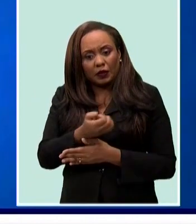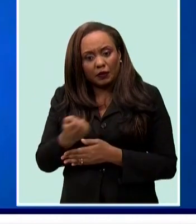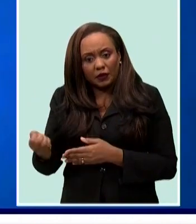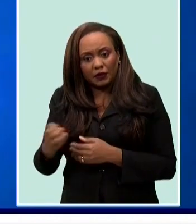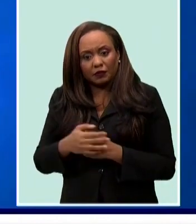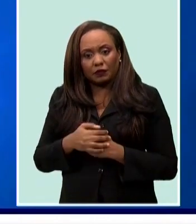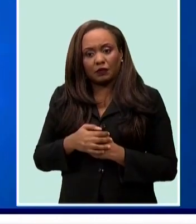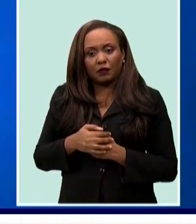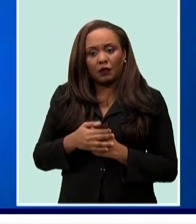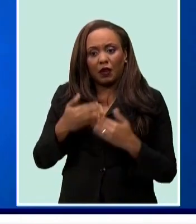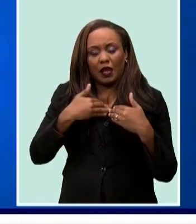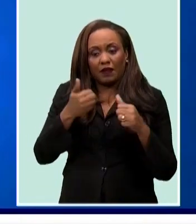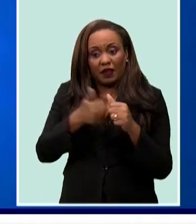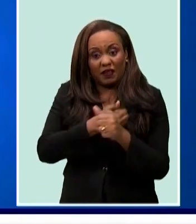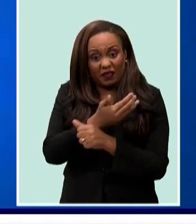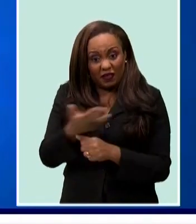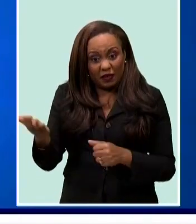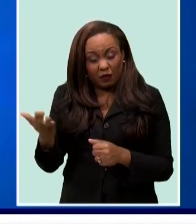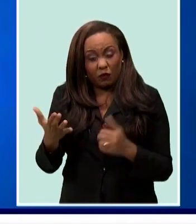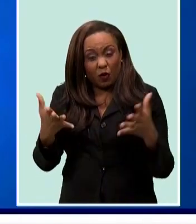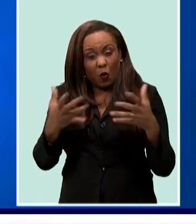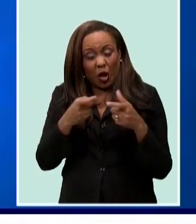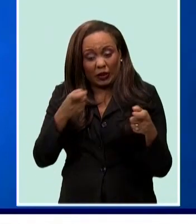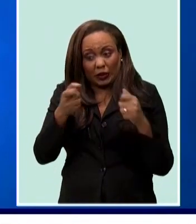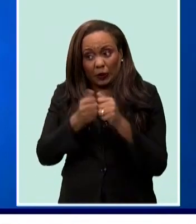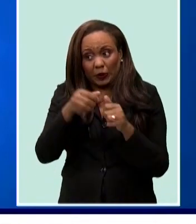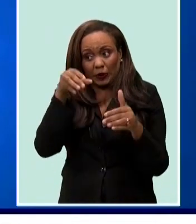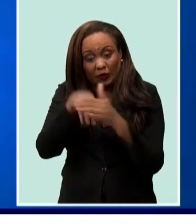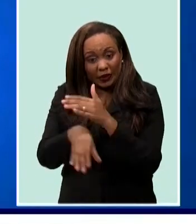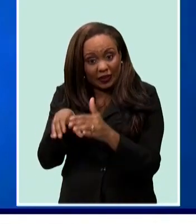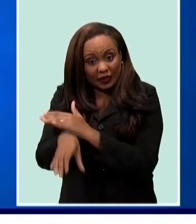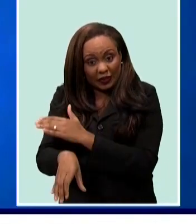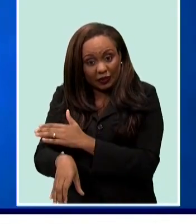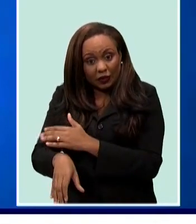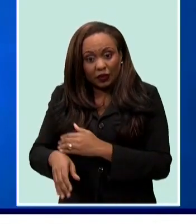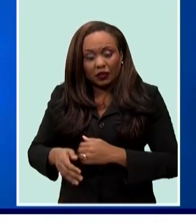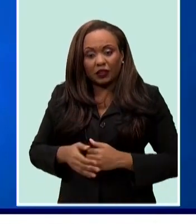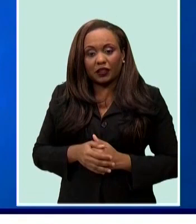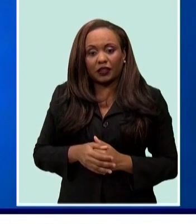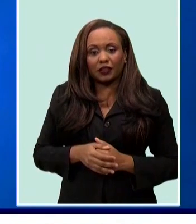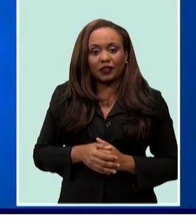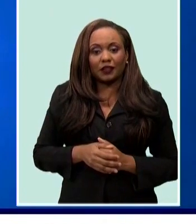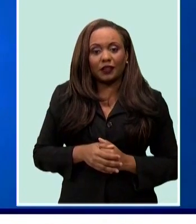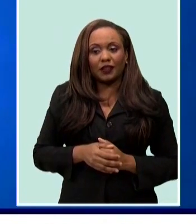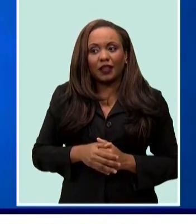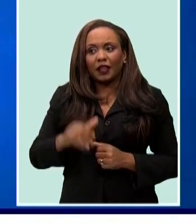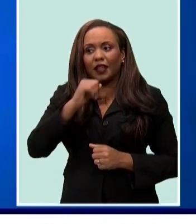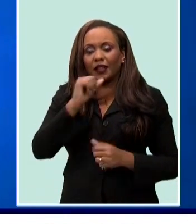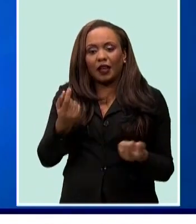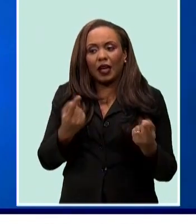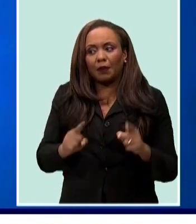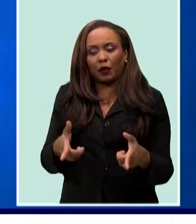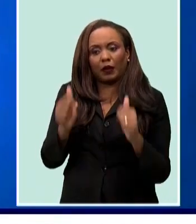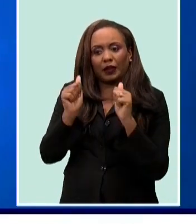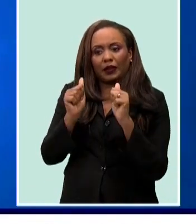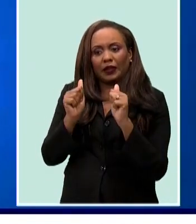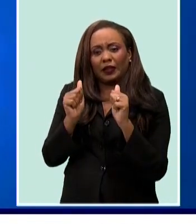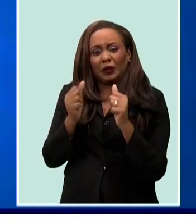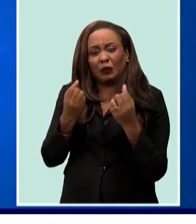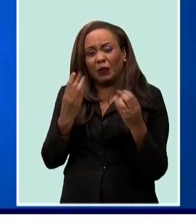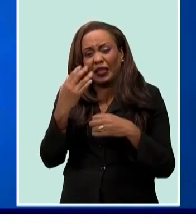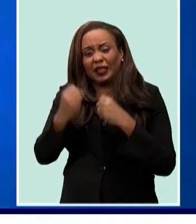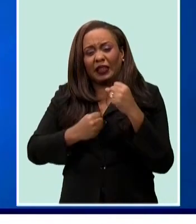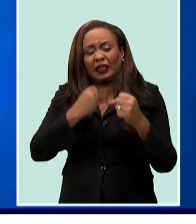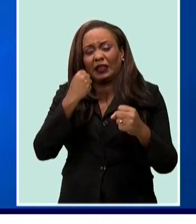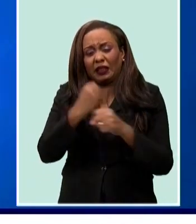giving them those things, will get to the bottom of this. It doesn't happen overnight, though. It took years